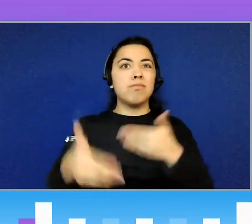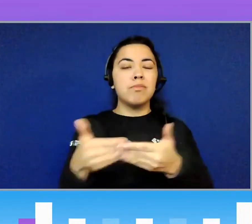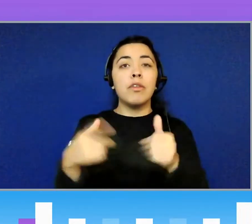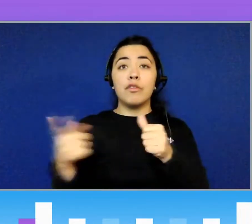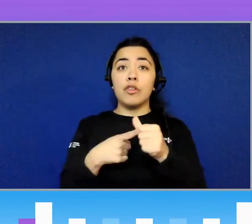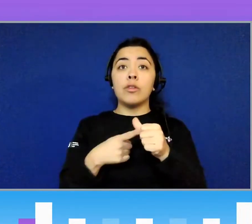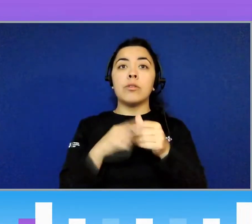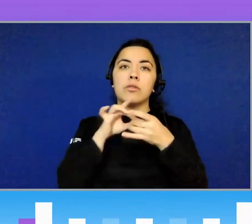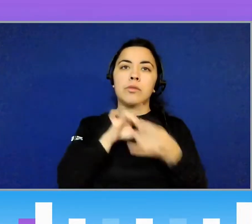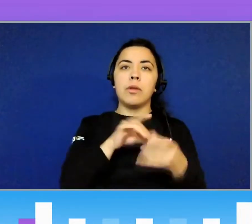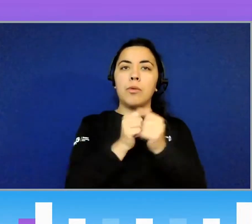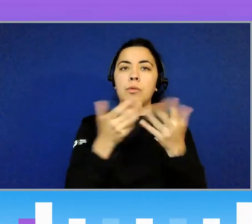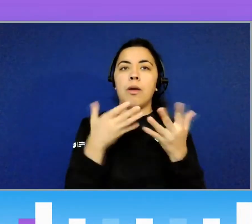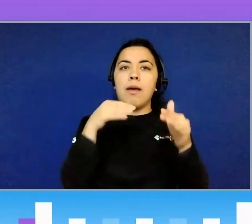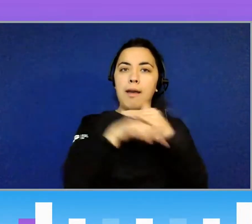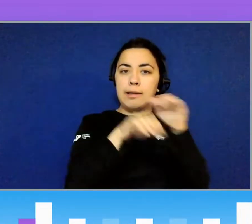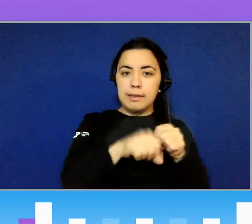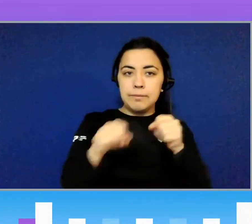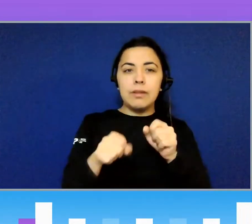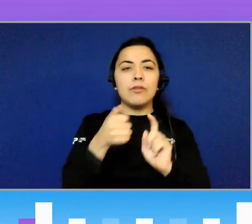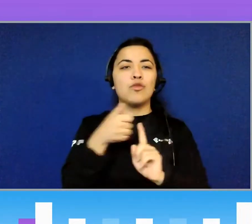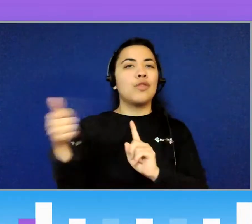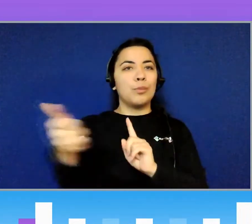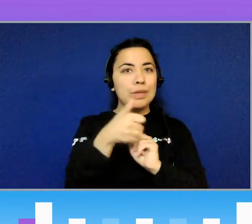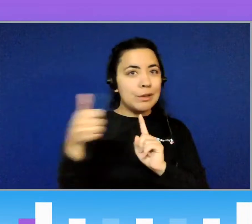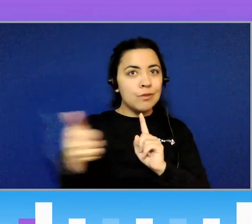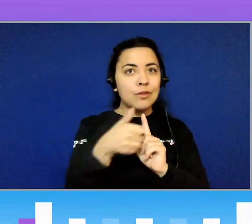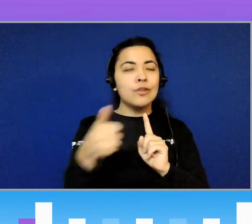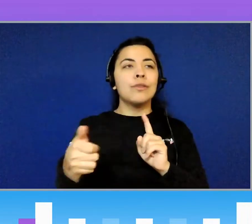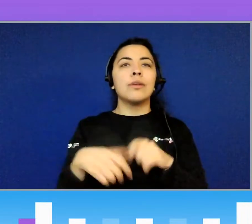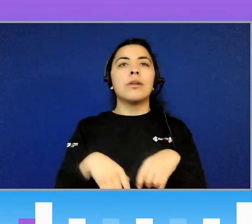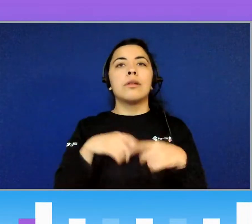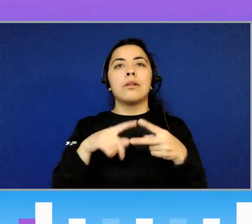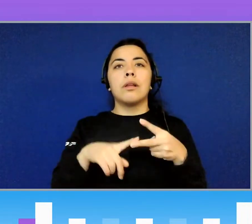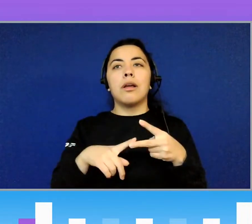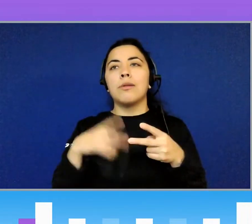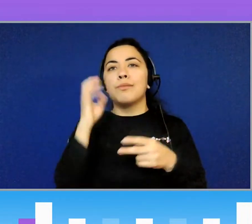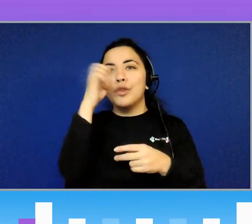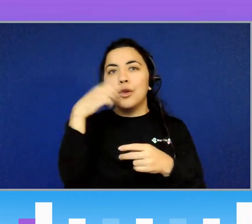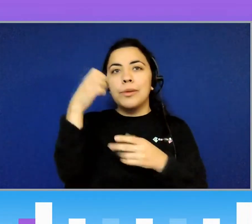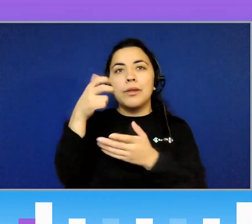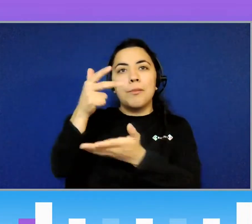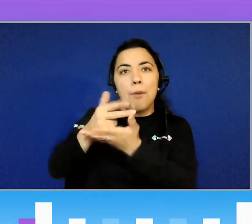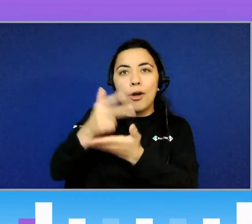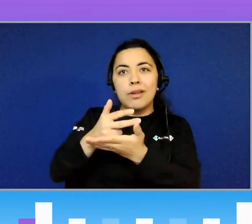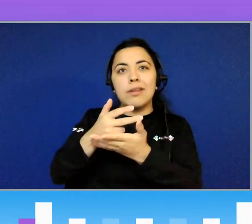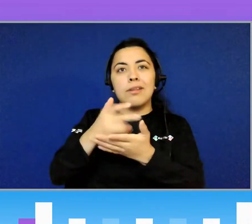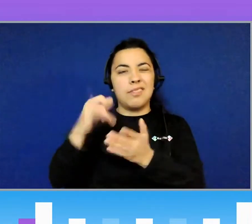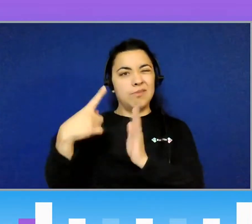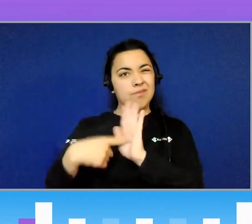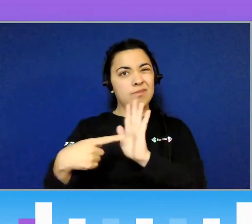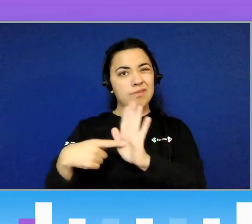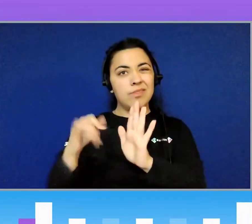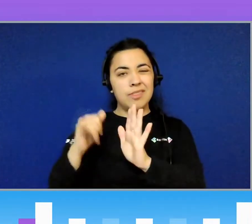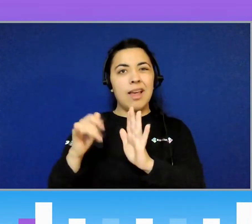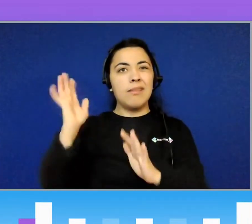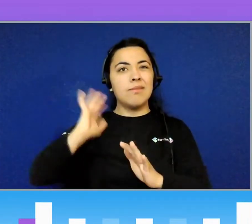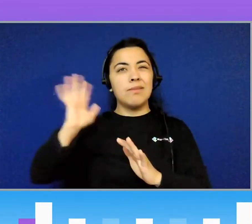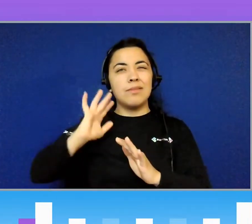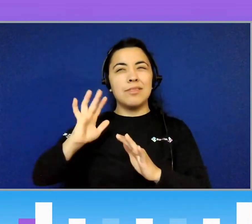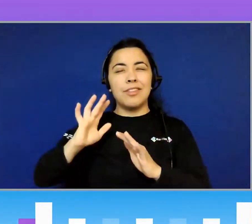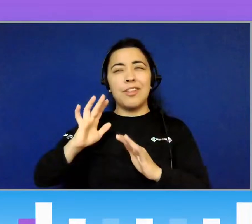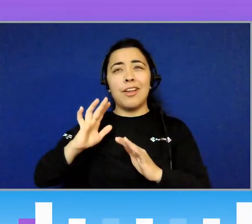accessibility in certain modes of transport, the European parking card, for example. These were some of the very early initiatives